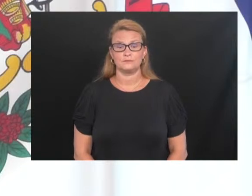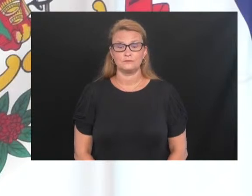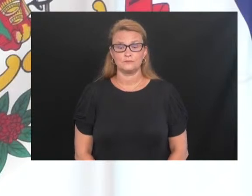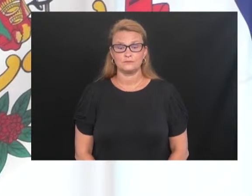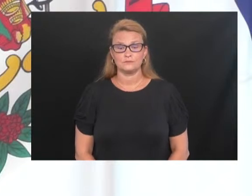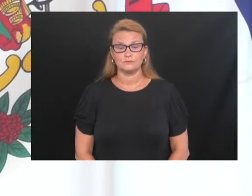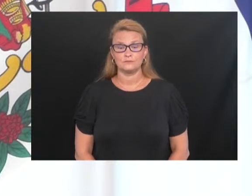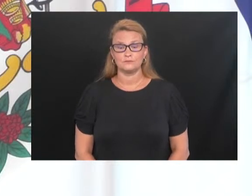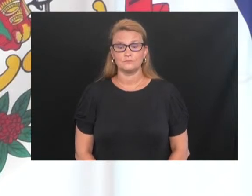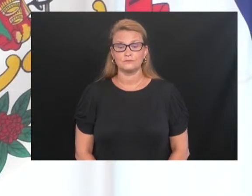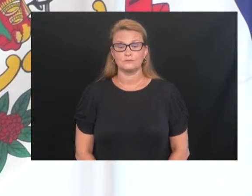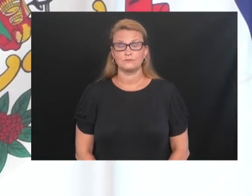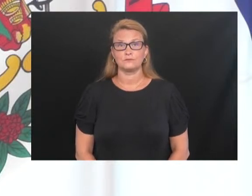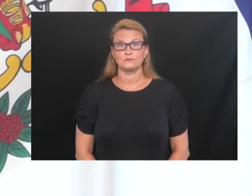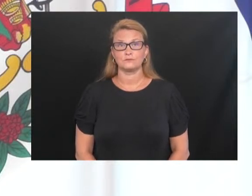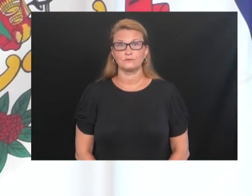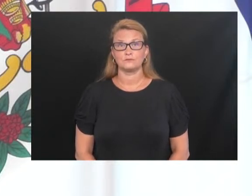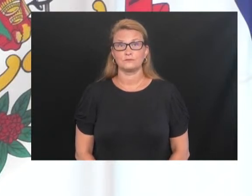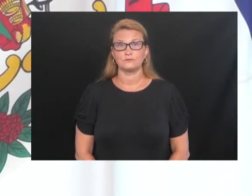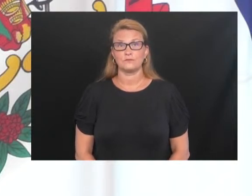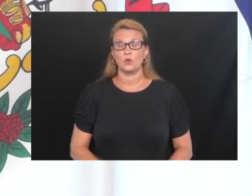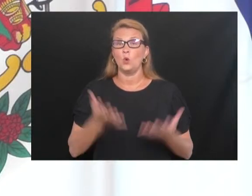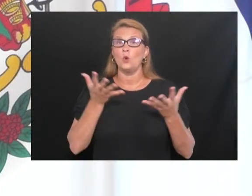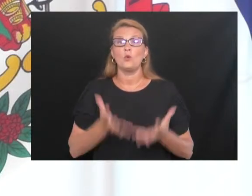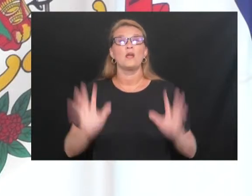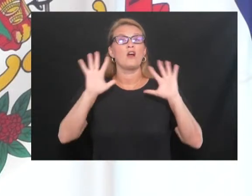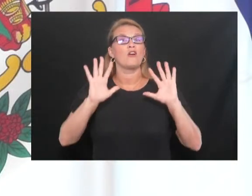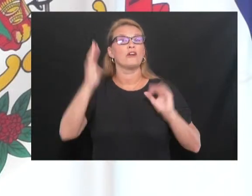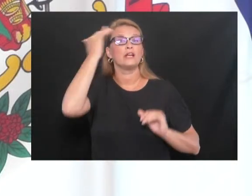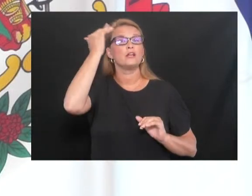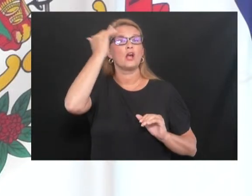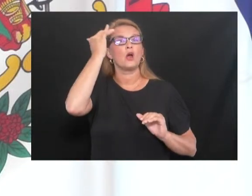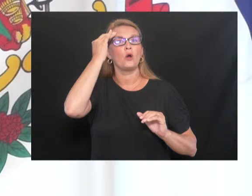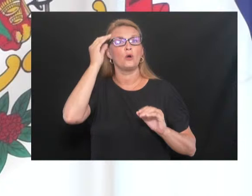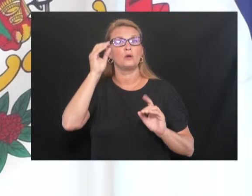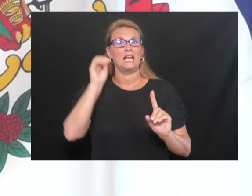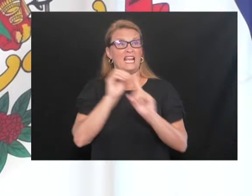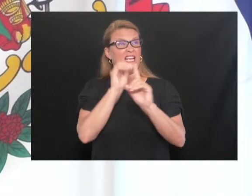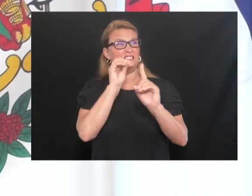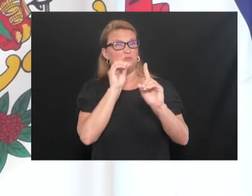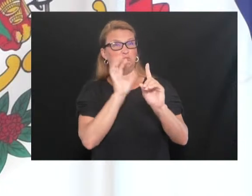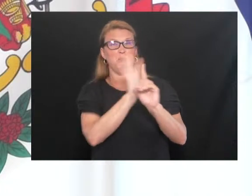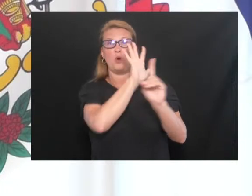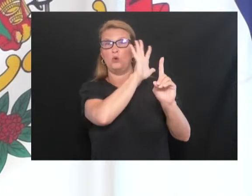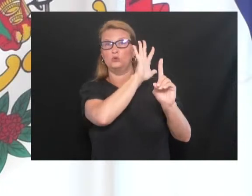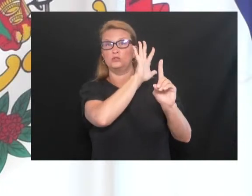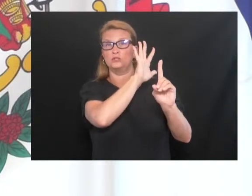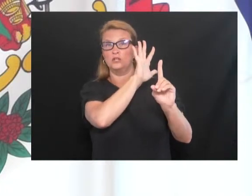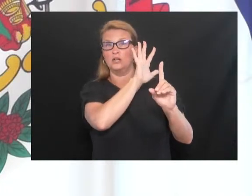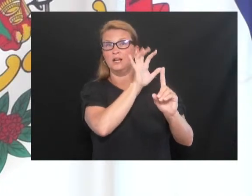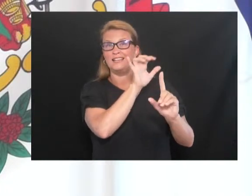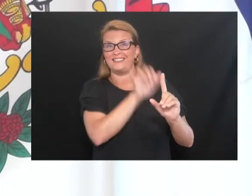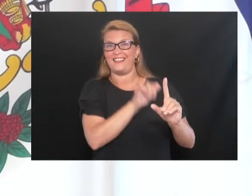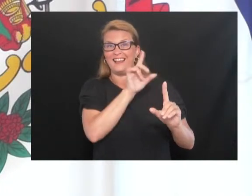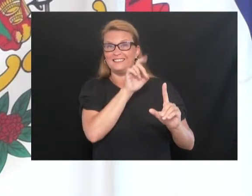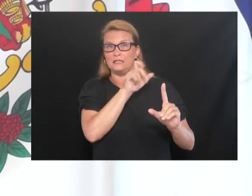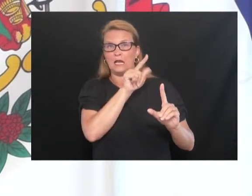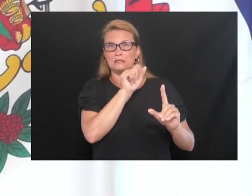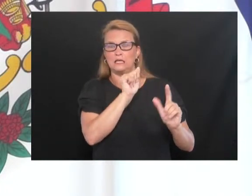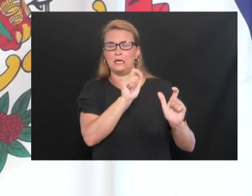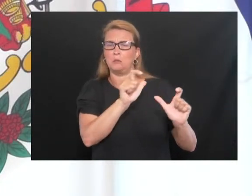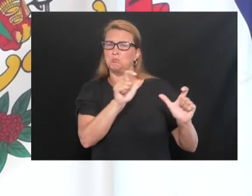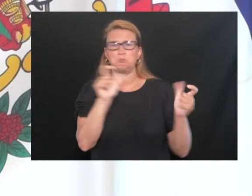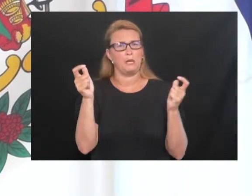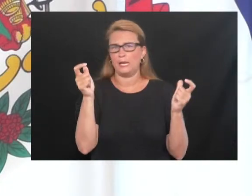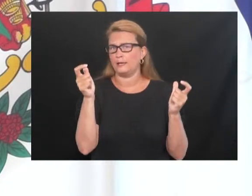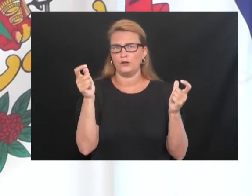we all know that the exposure level of this Delta variant is much greater. We all